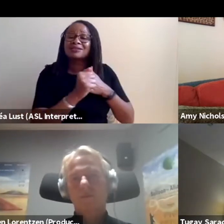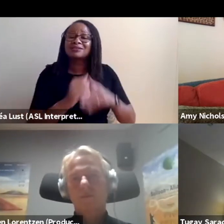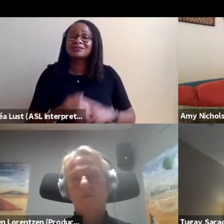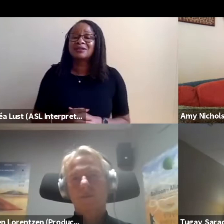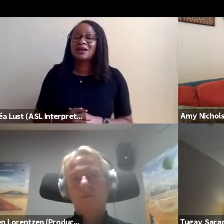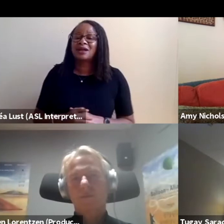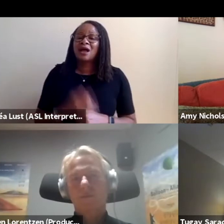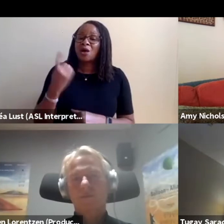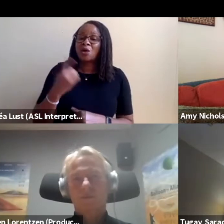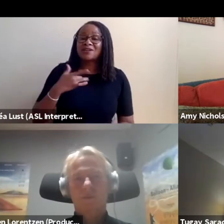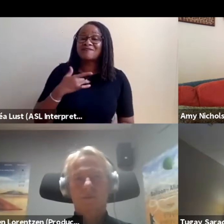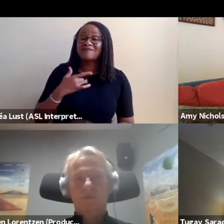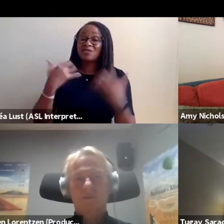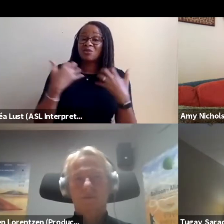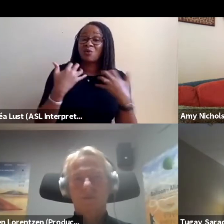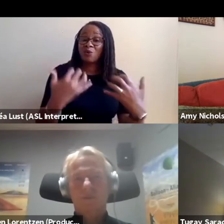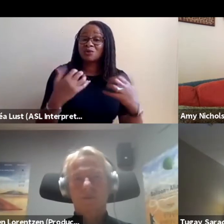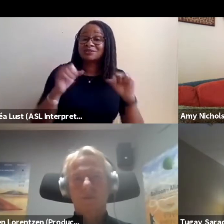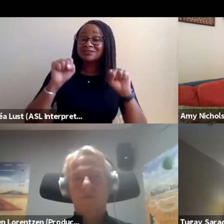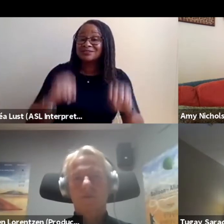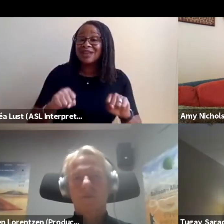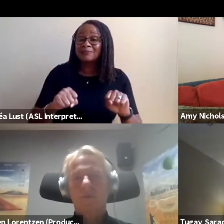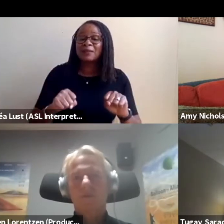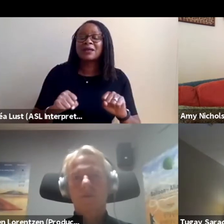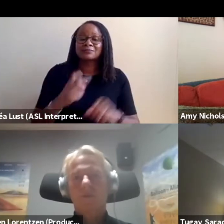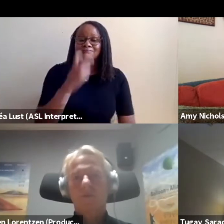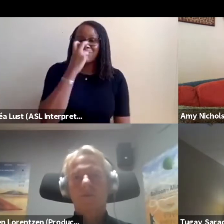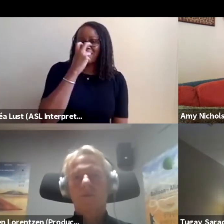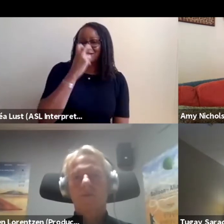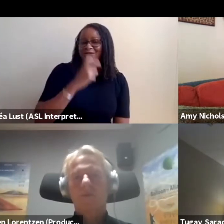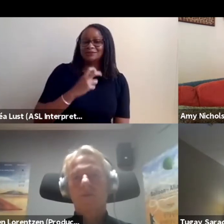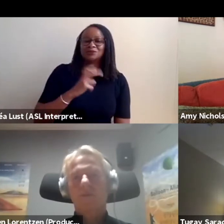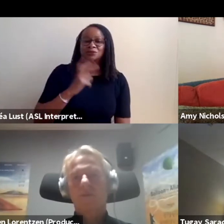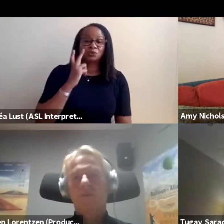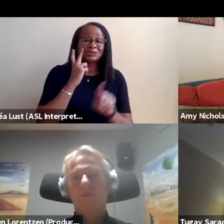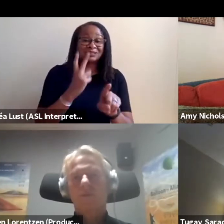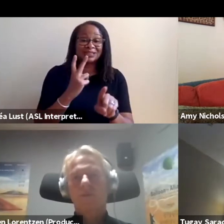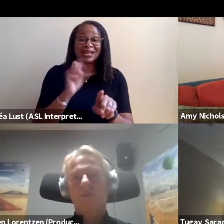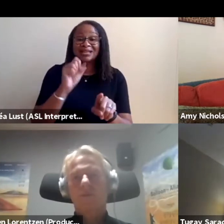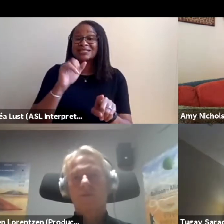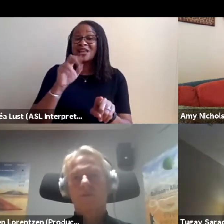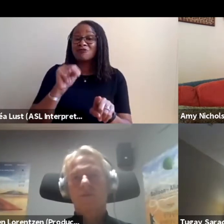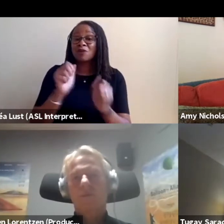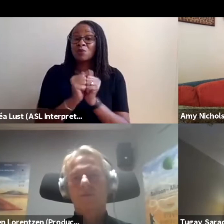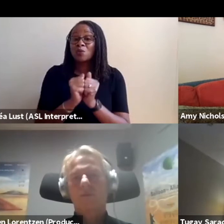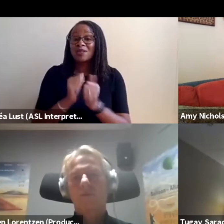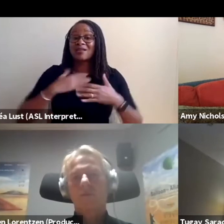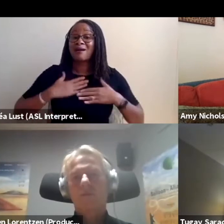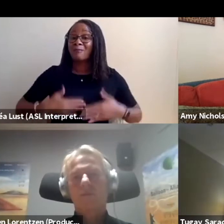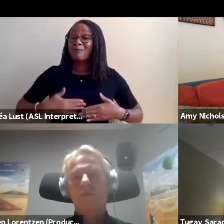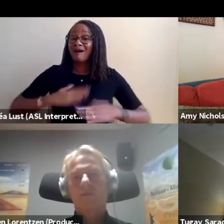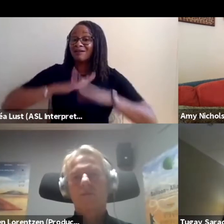that the audience can also be in a way blind to see Seyran with all the bodyguards, and we can